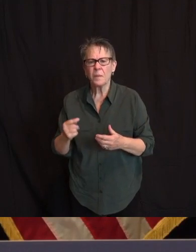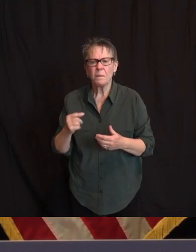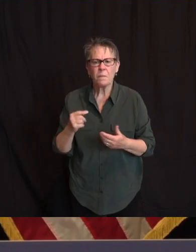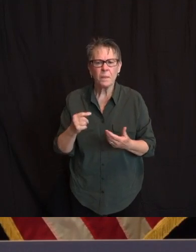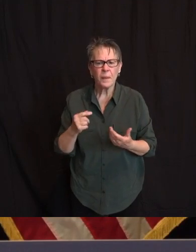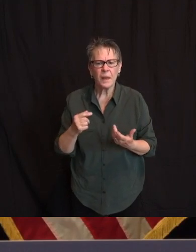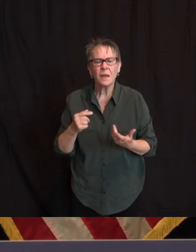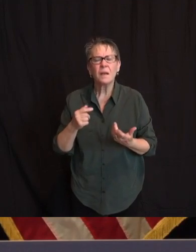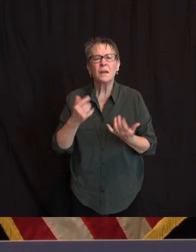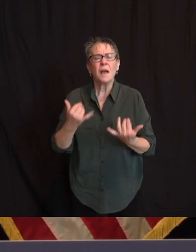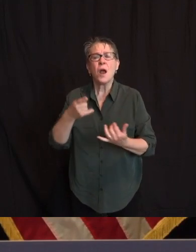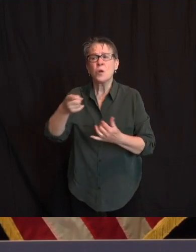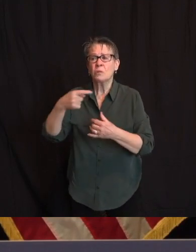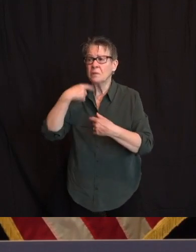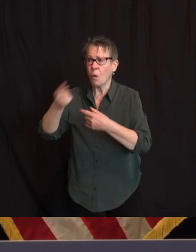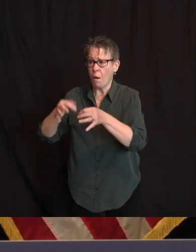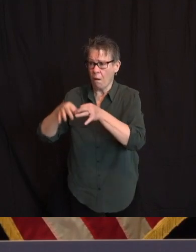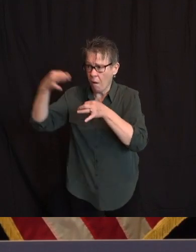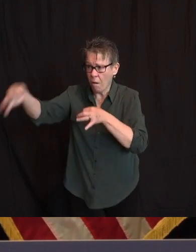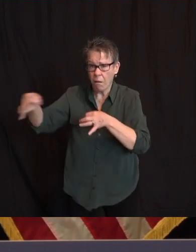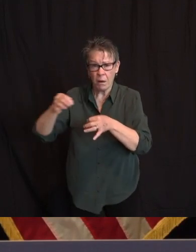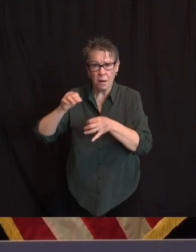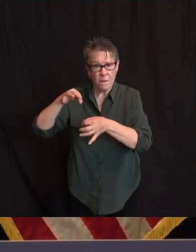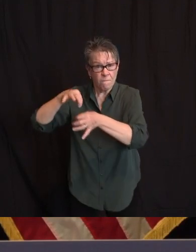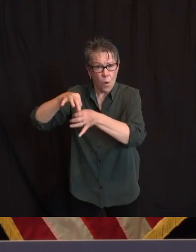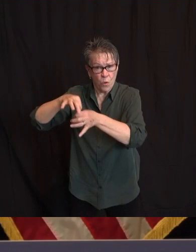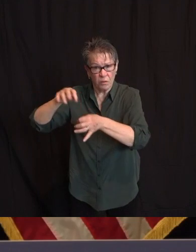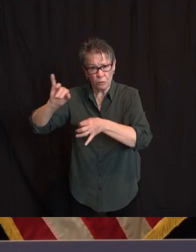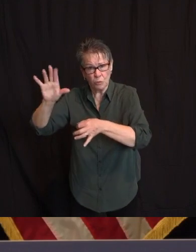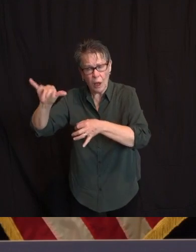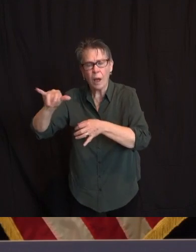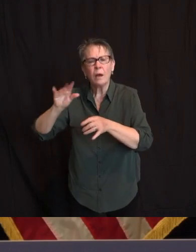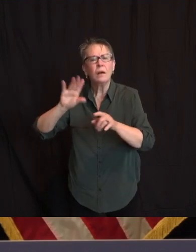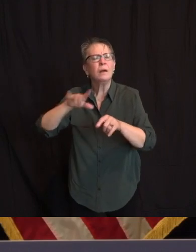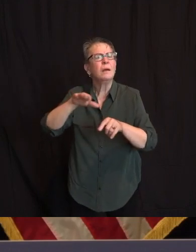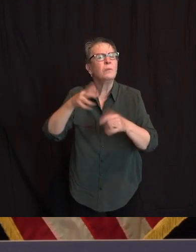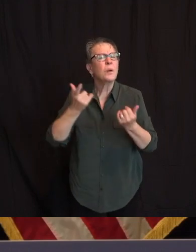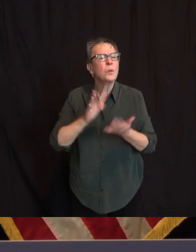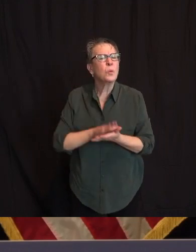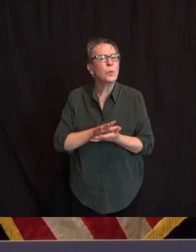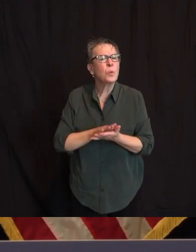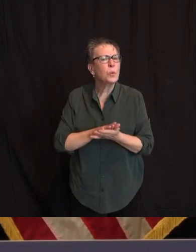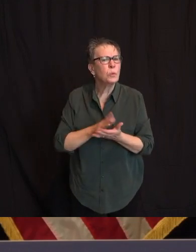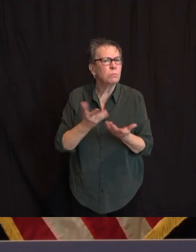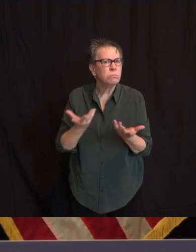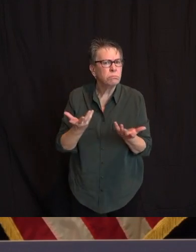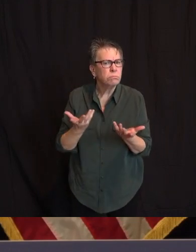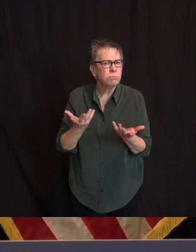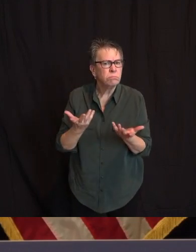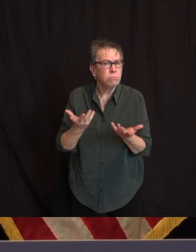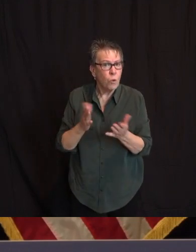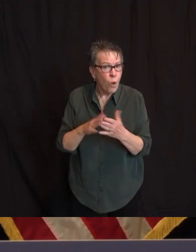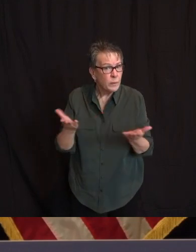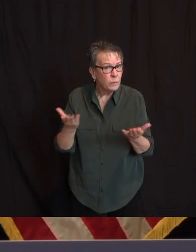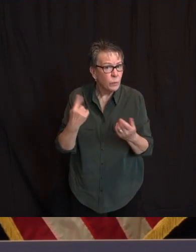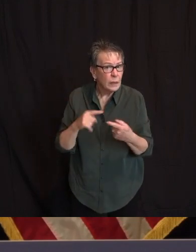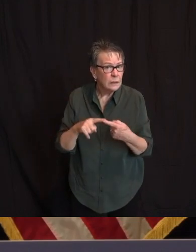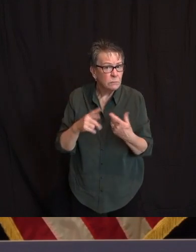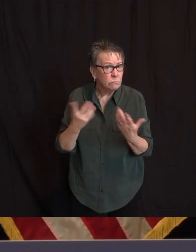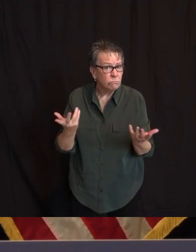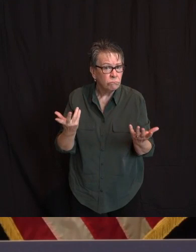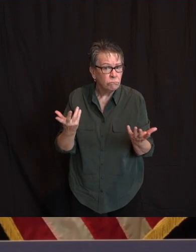lastly, curious, Governor, what do you think about cities like Newark and Trenton exceeding your executive order for things like curfews in